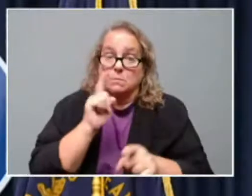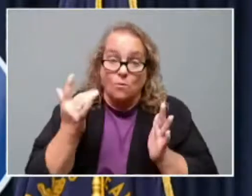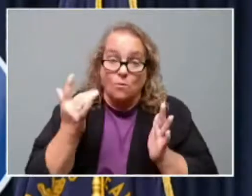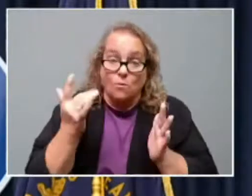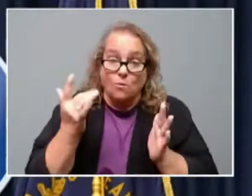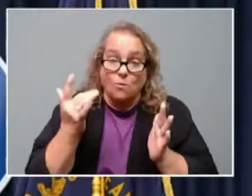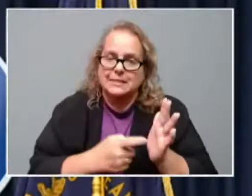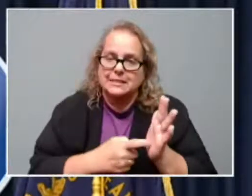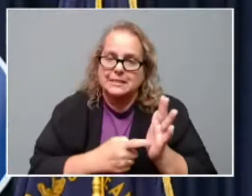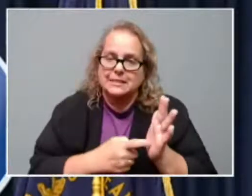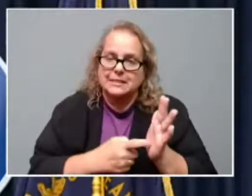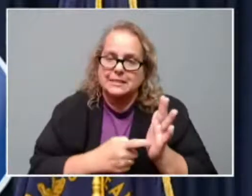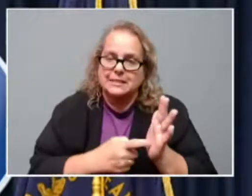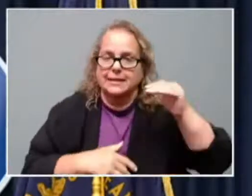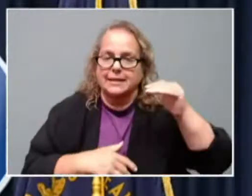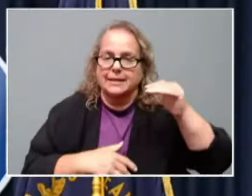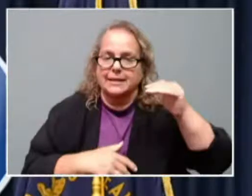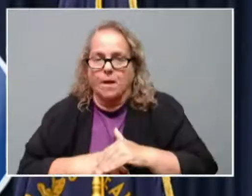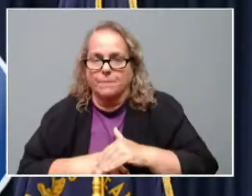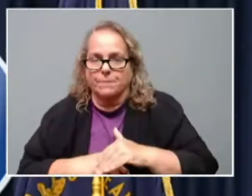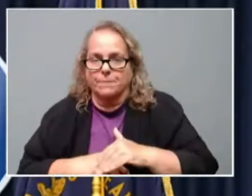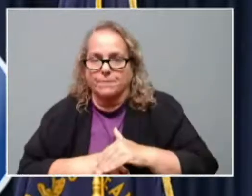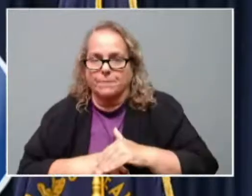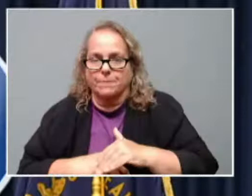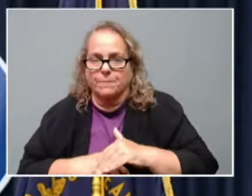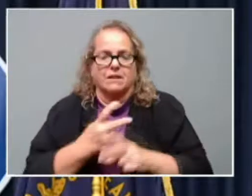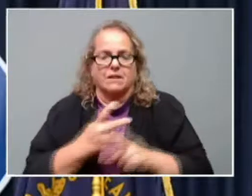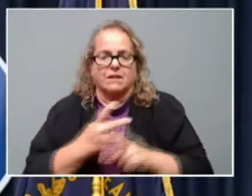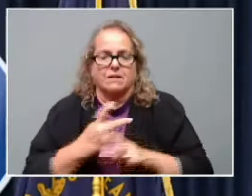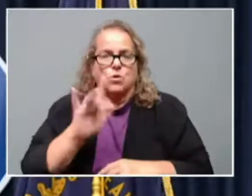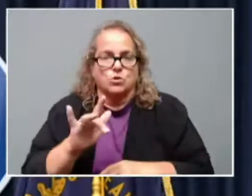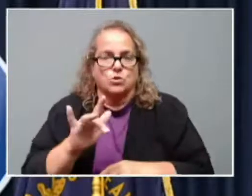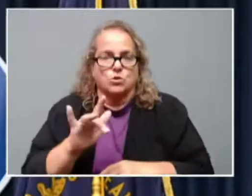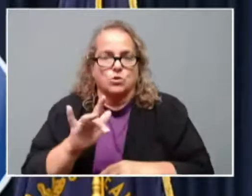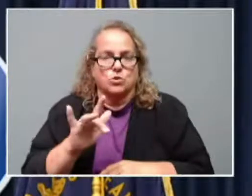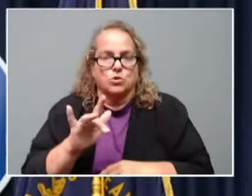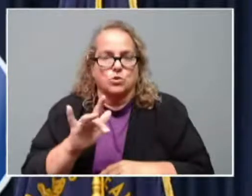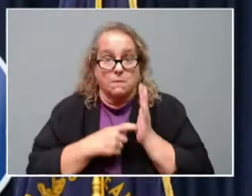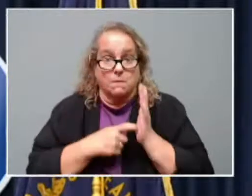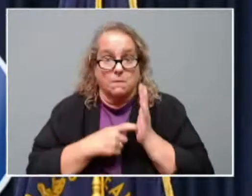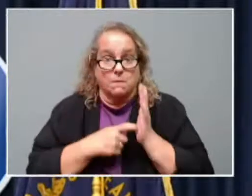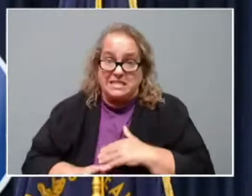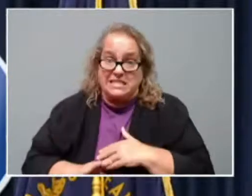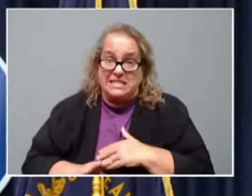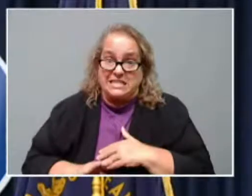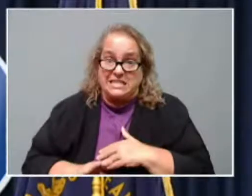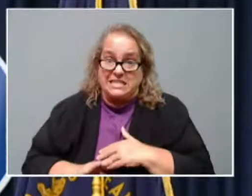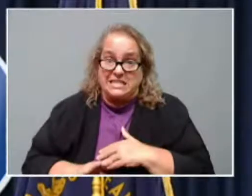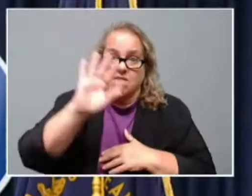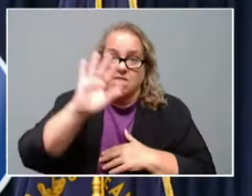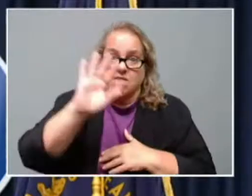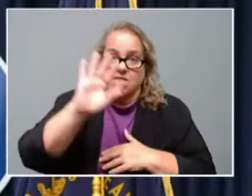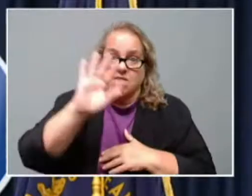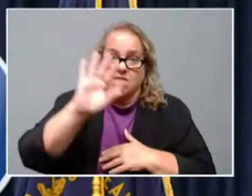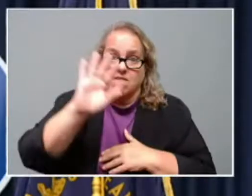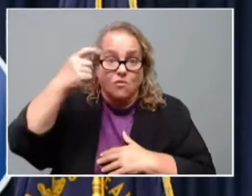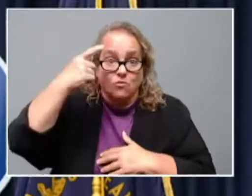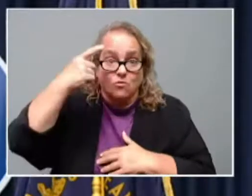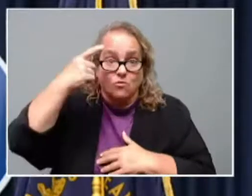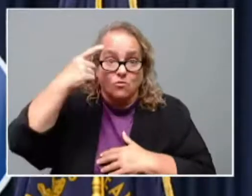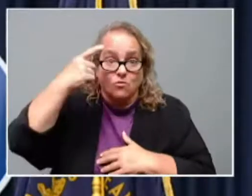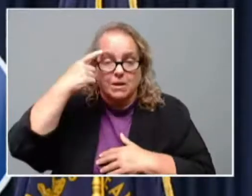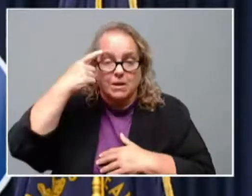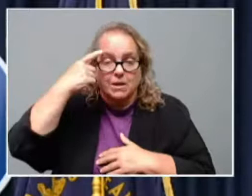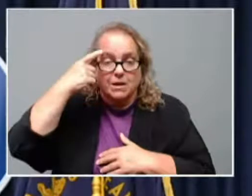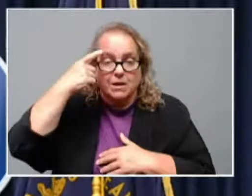fortunate when demand was surging that the federal government departed at least a little